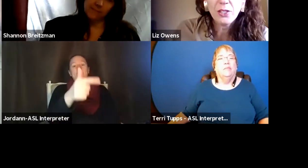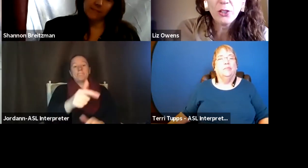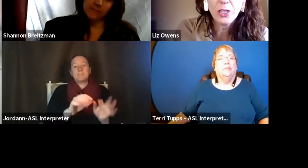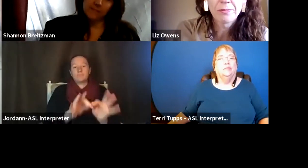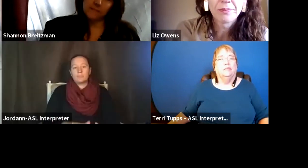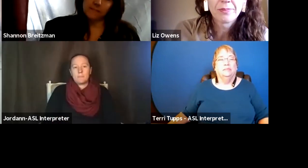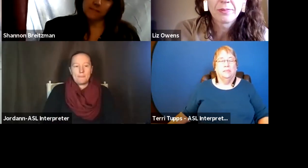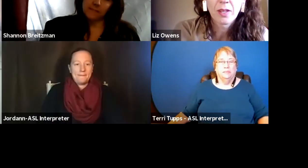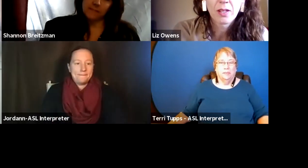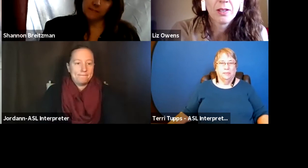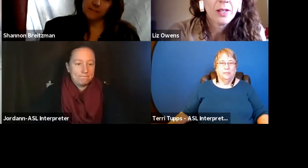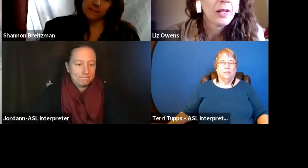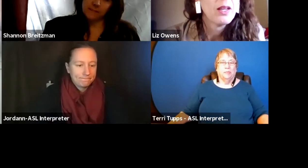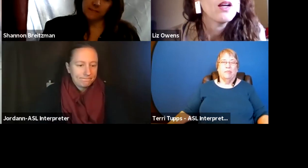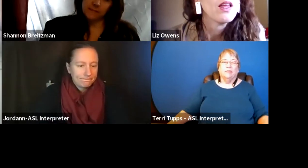Thanks, Gina.